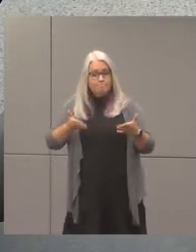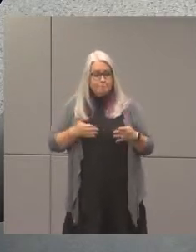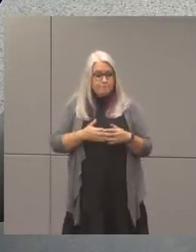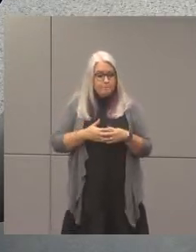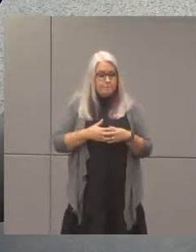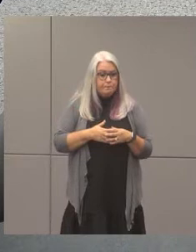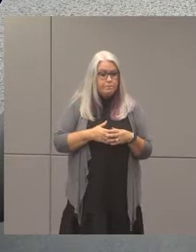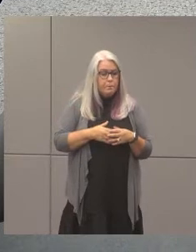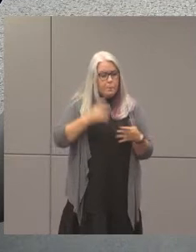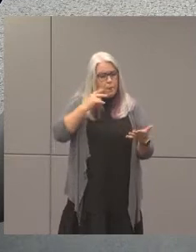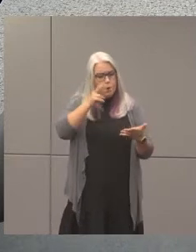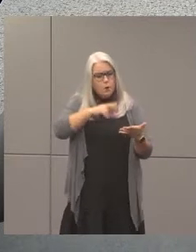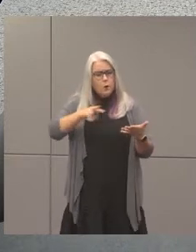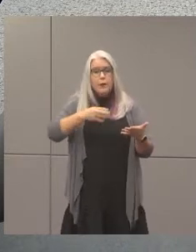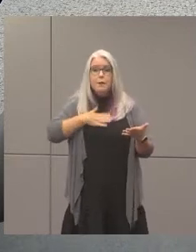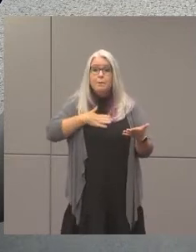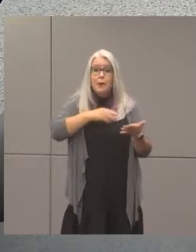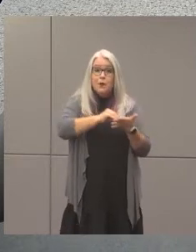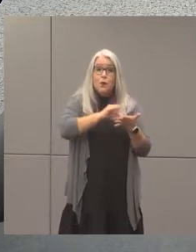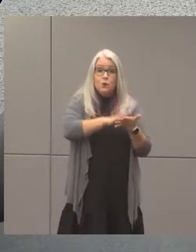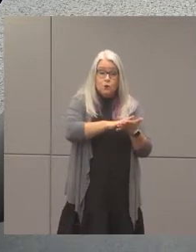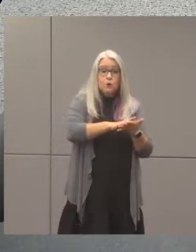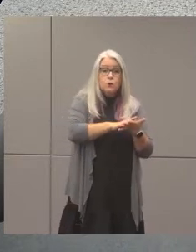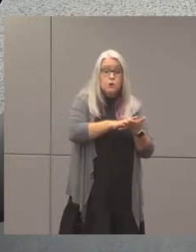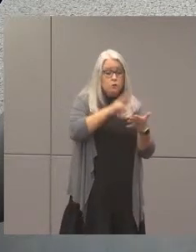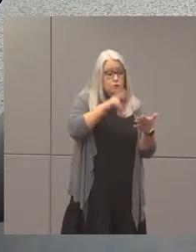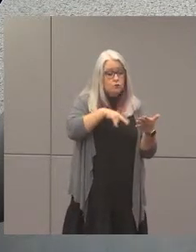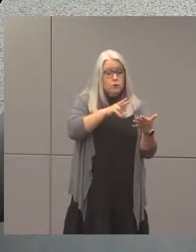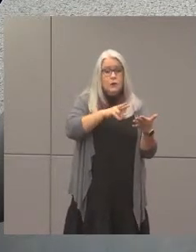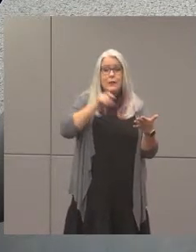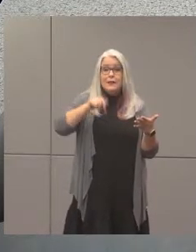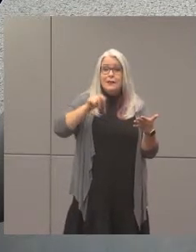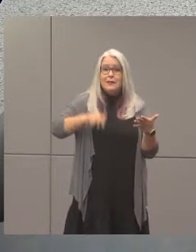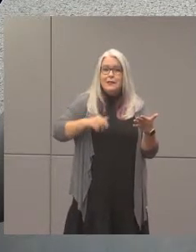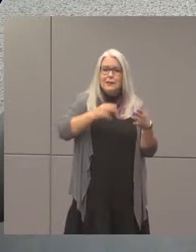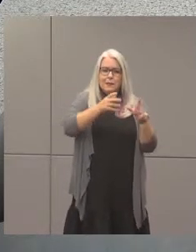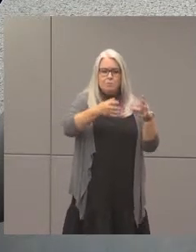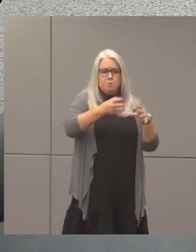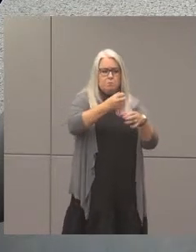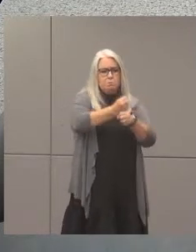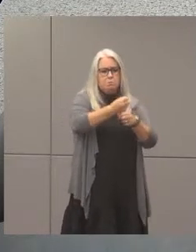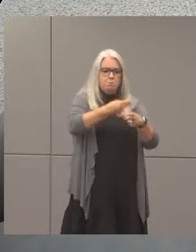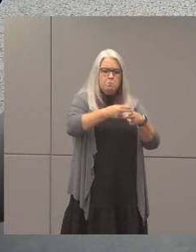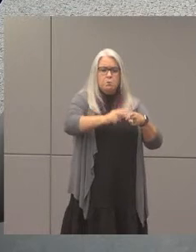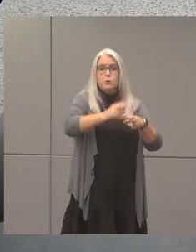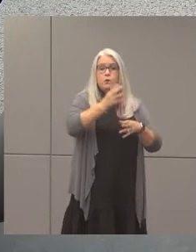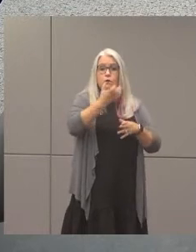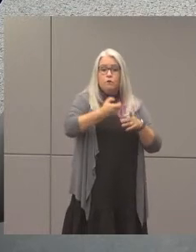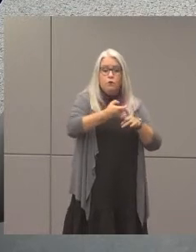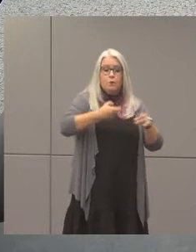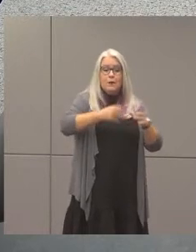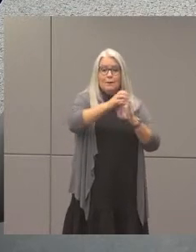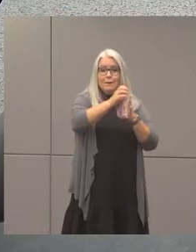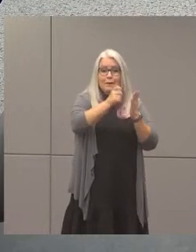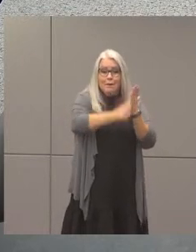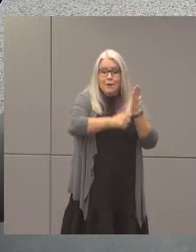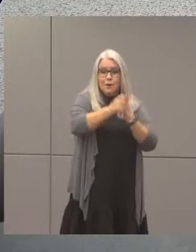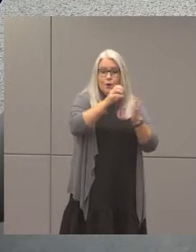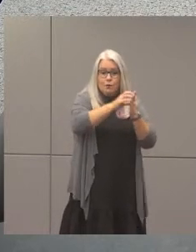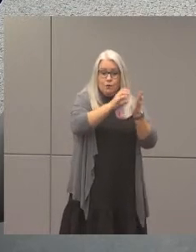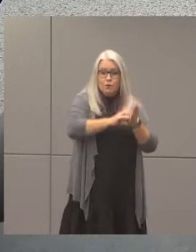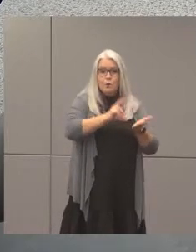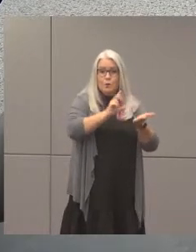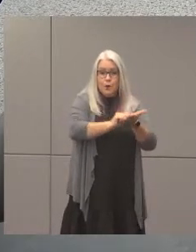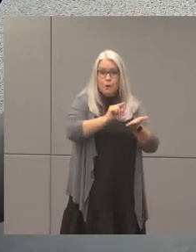referring to my notes. And this is an excerpt from an article that was published in January of this year